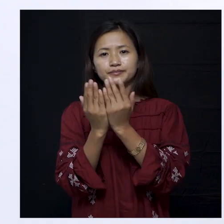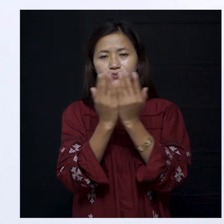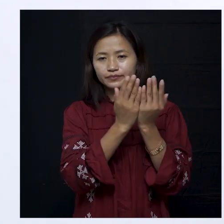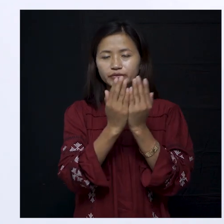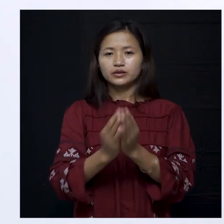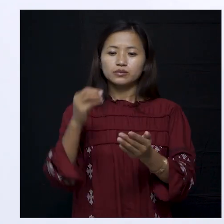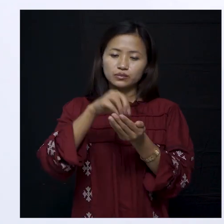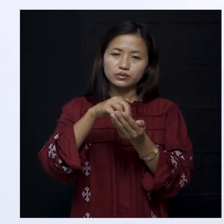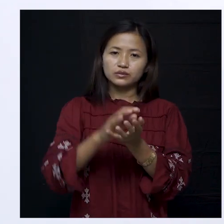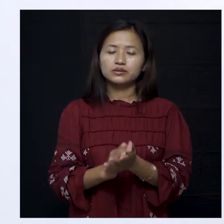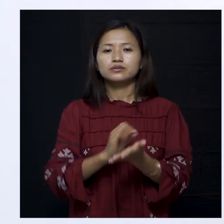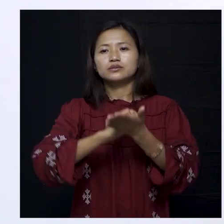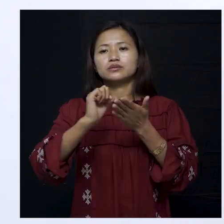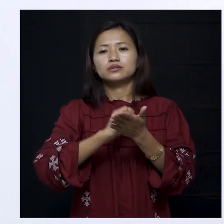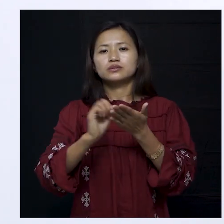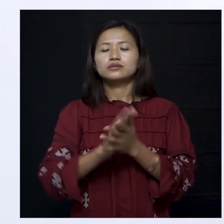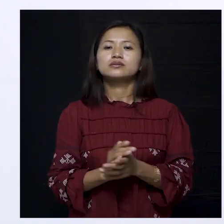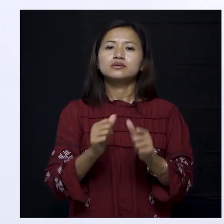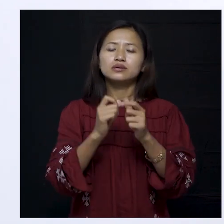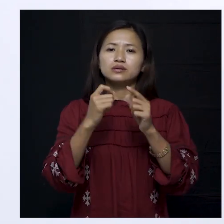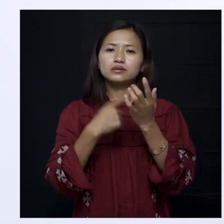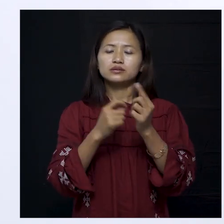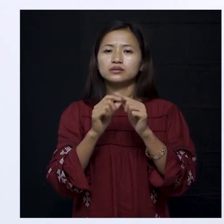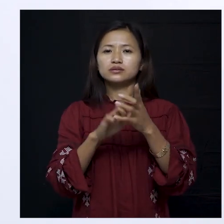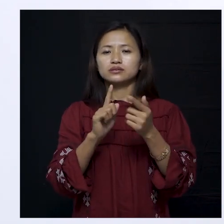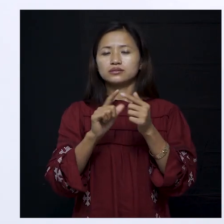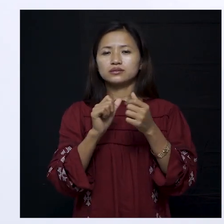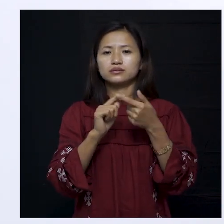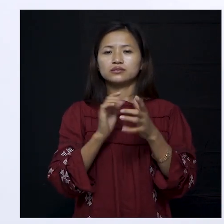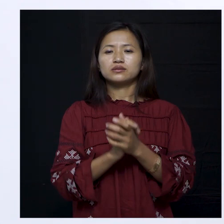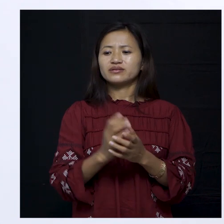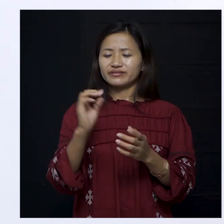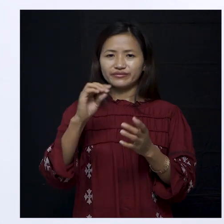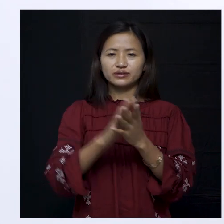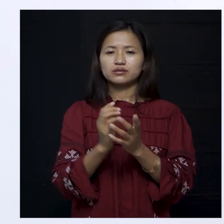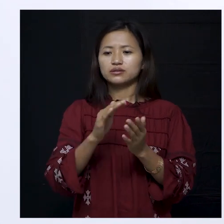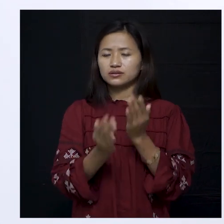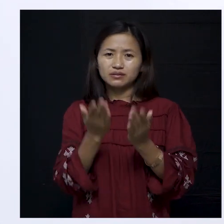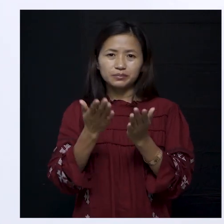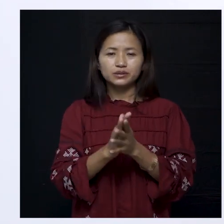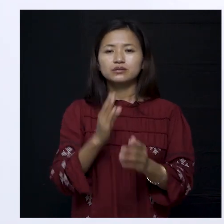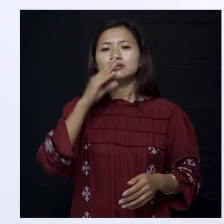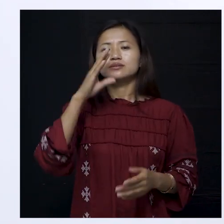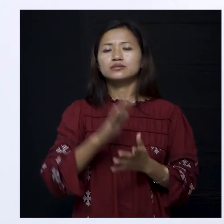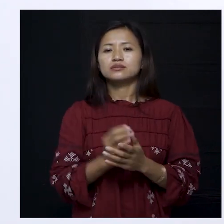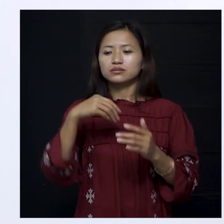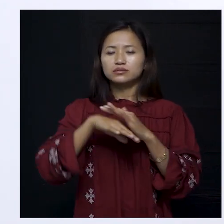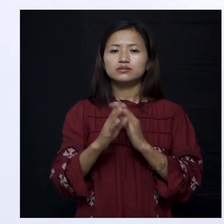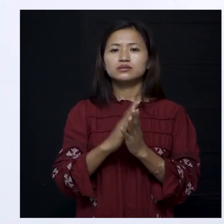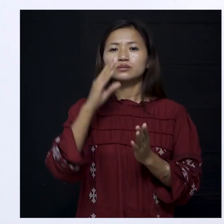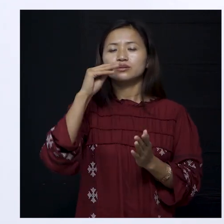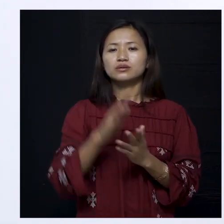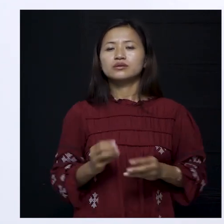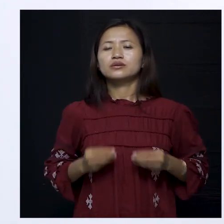it into writing, okay? An article would be a little refined one as compared to a speech. In a speech, you will